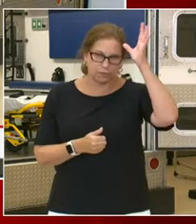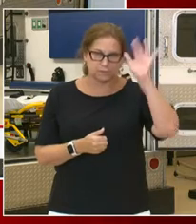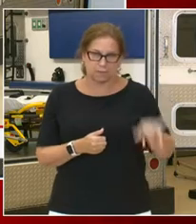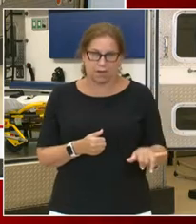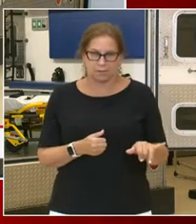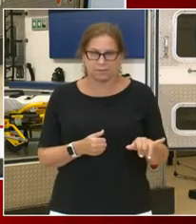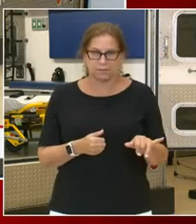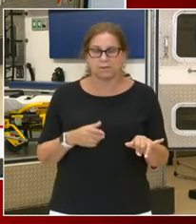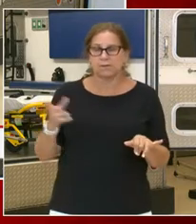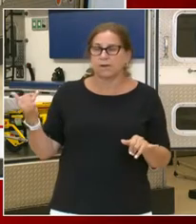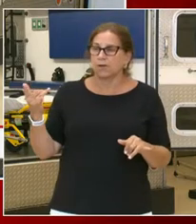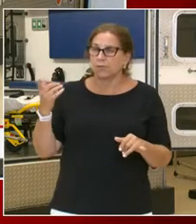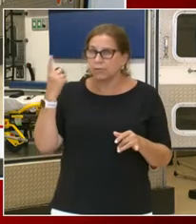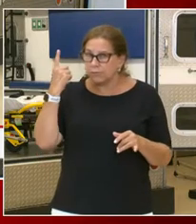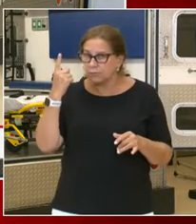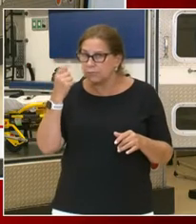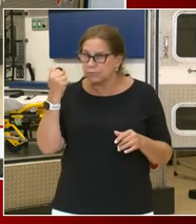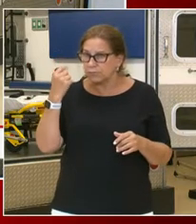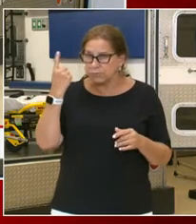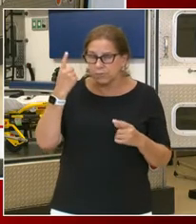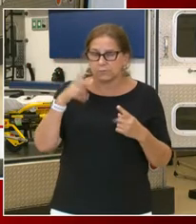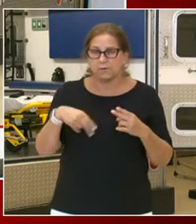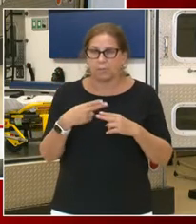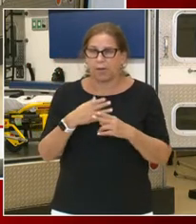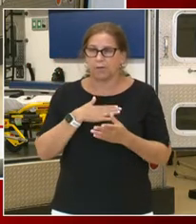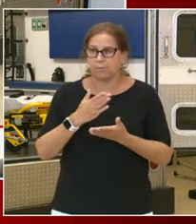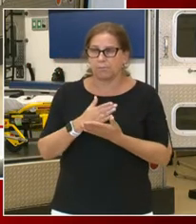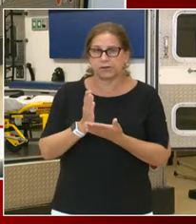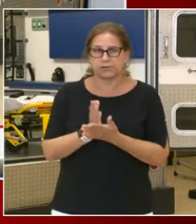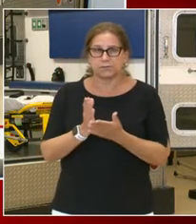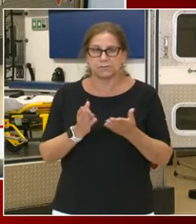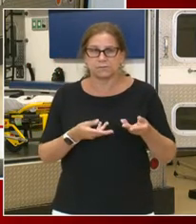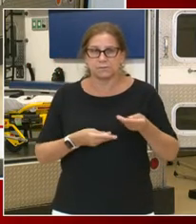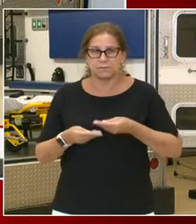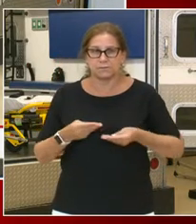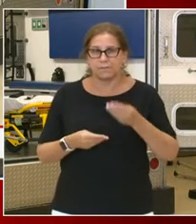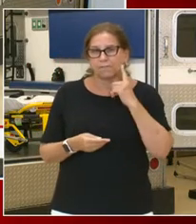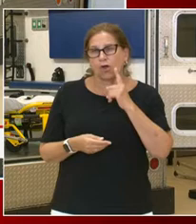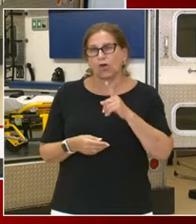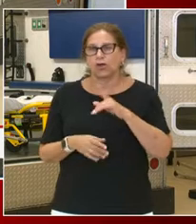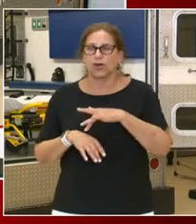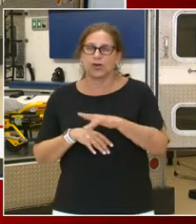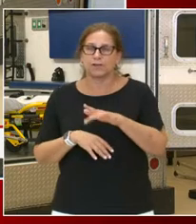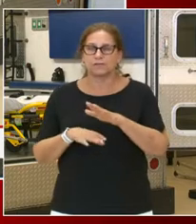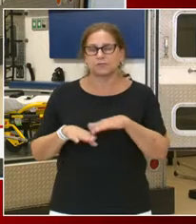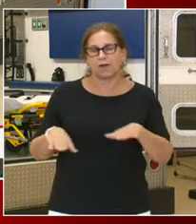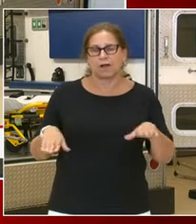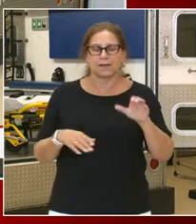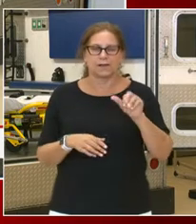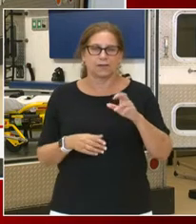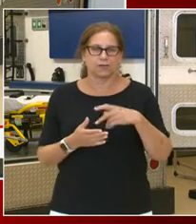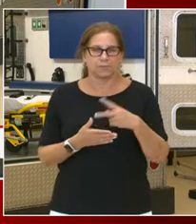budget, either of you, for Mayor Bowser's early childhood education investments?